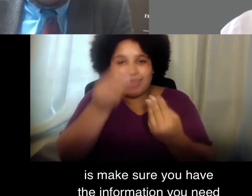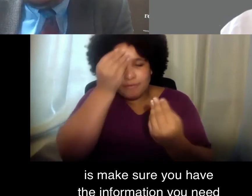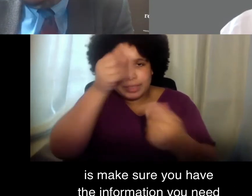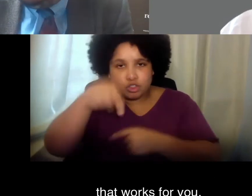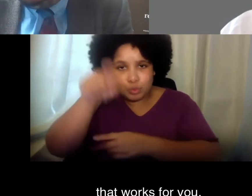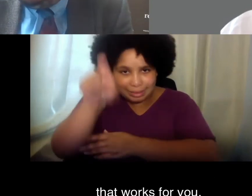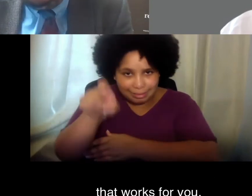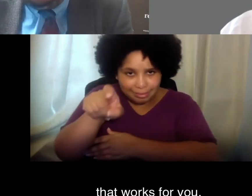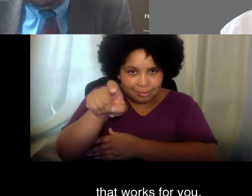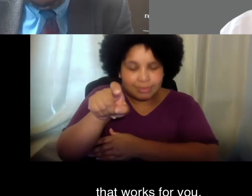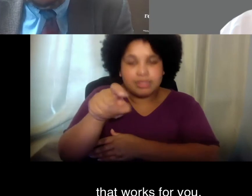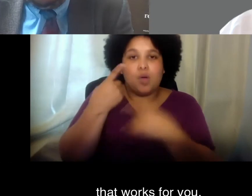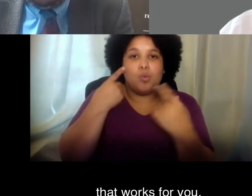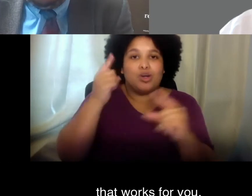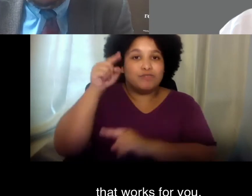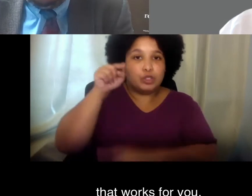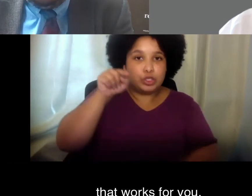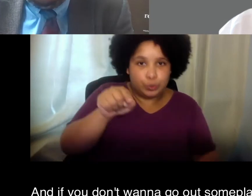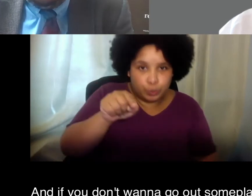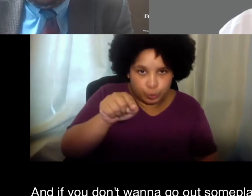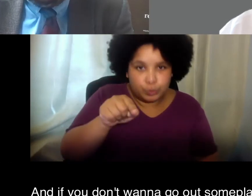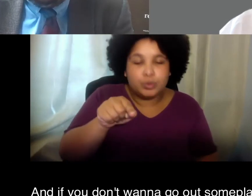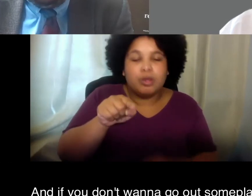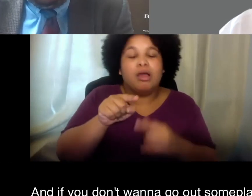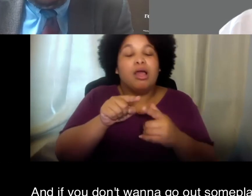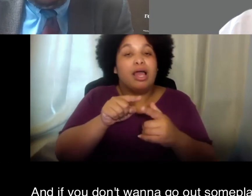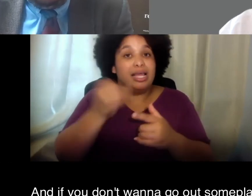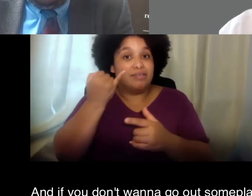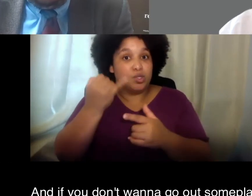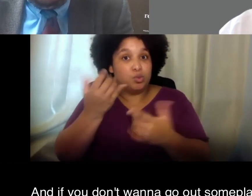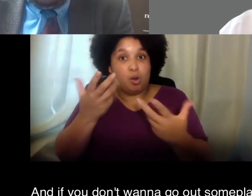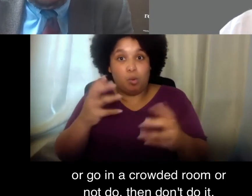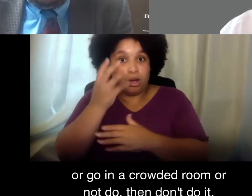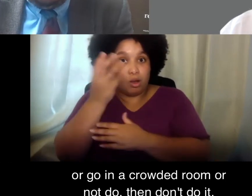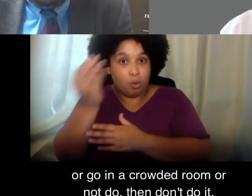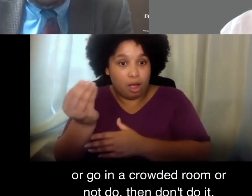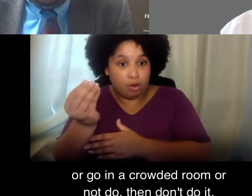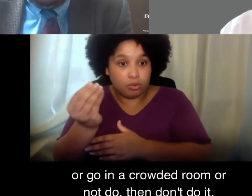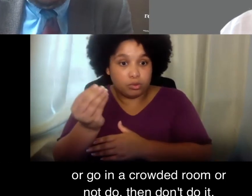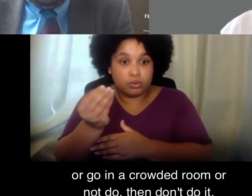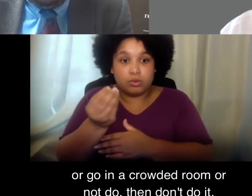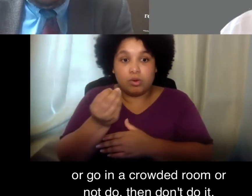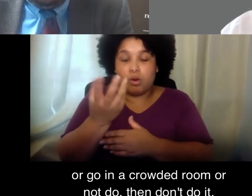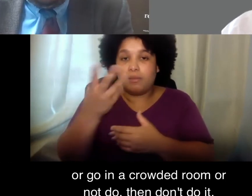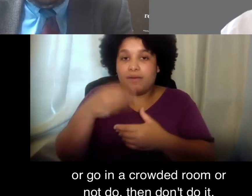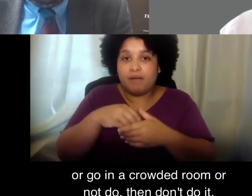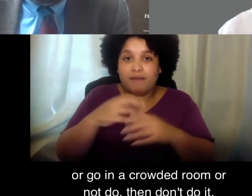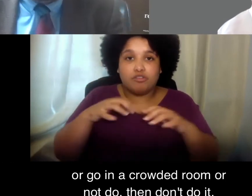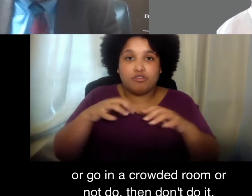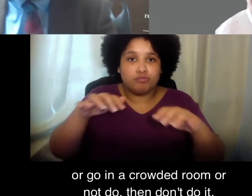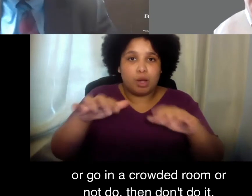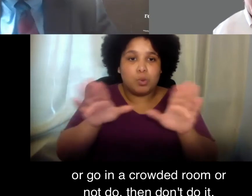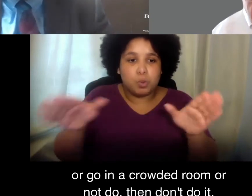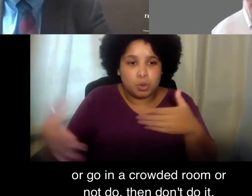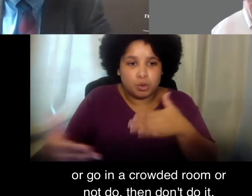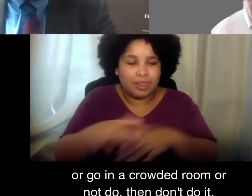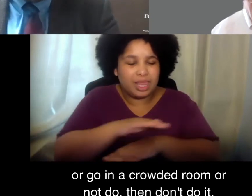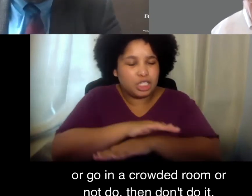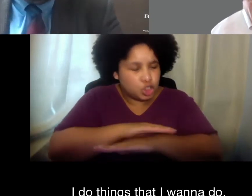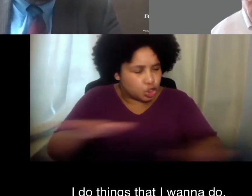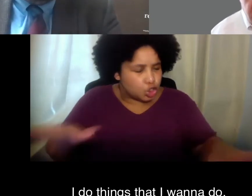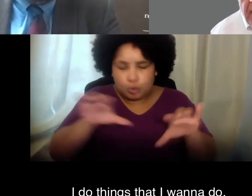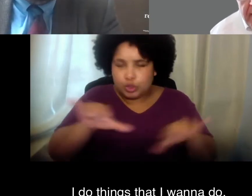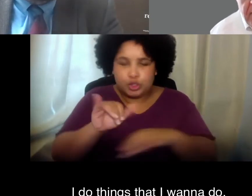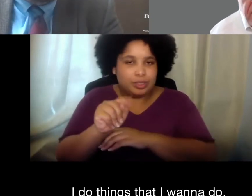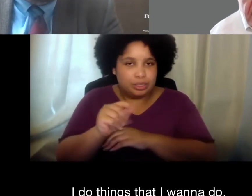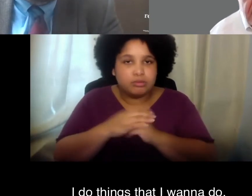need that works for you. And if you don't want to go out someplace or go in a crowded room or not do, then don't do it.